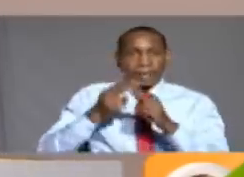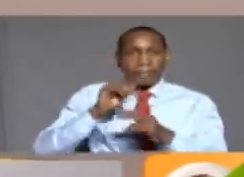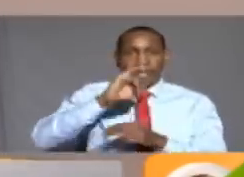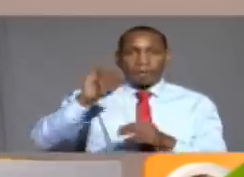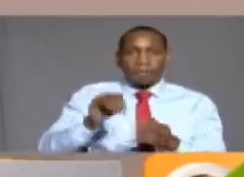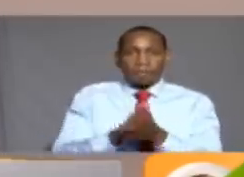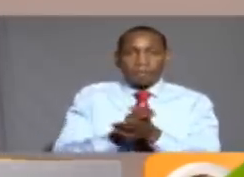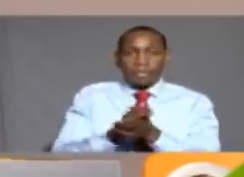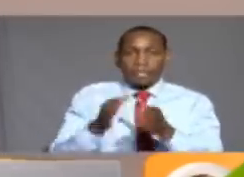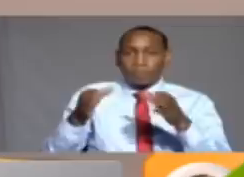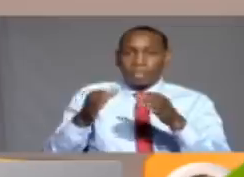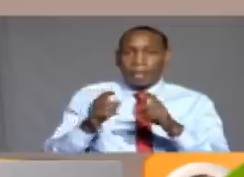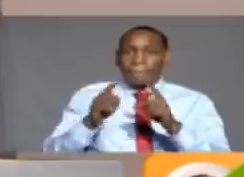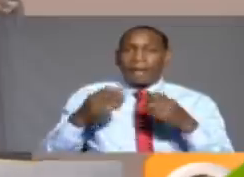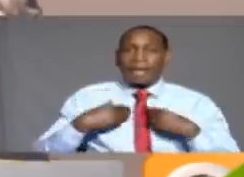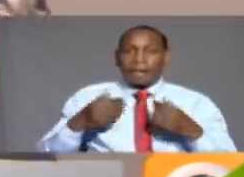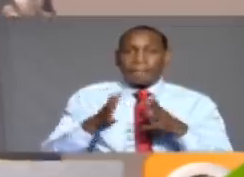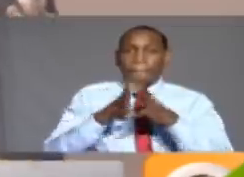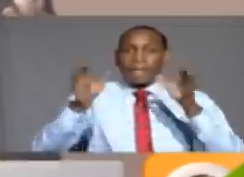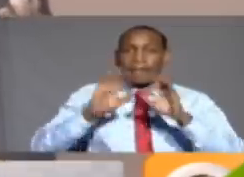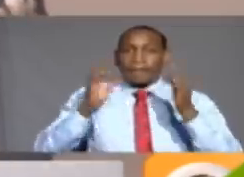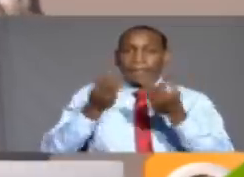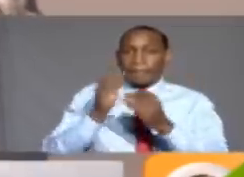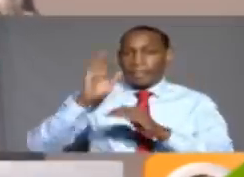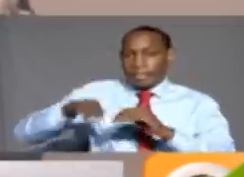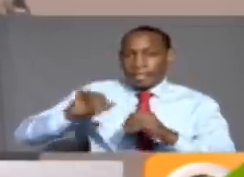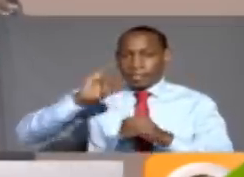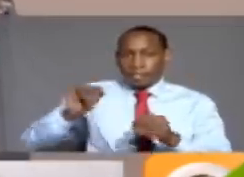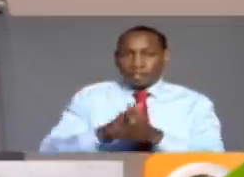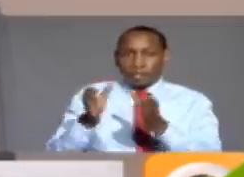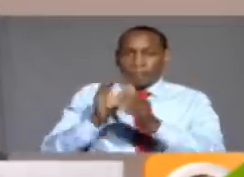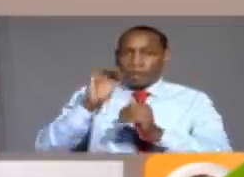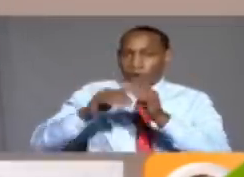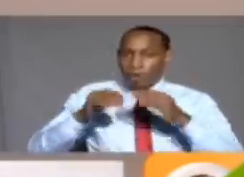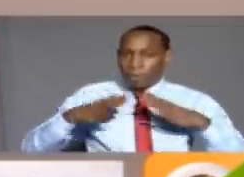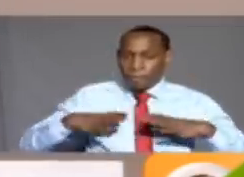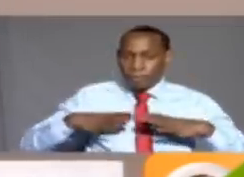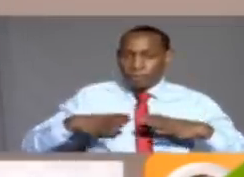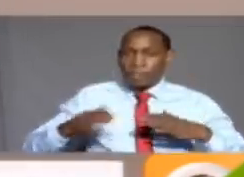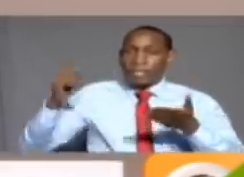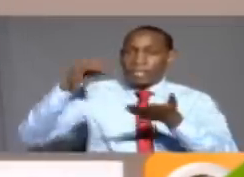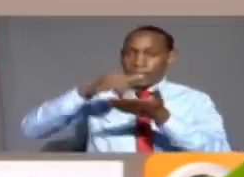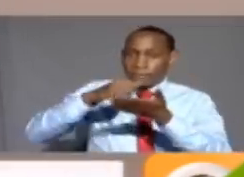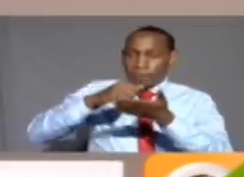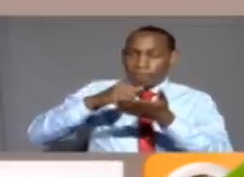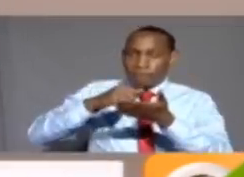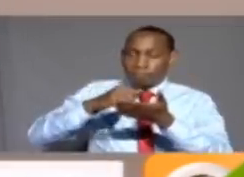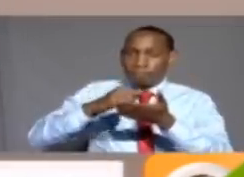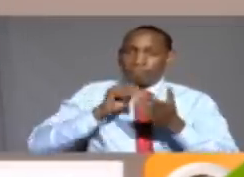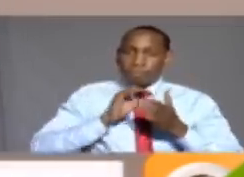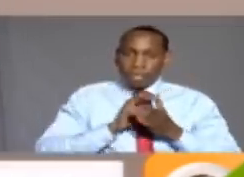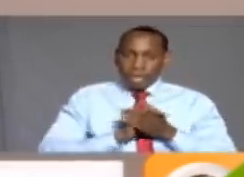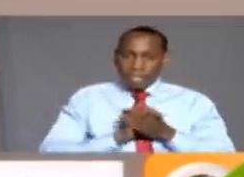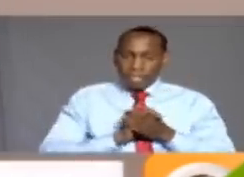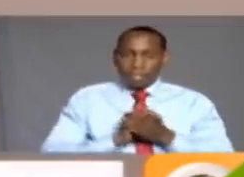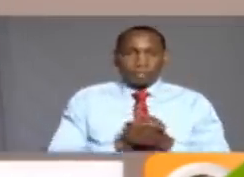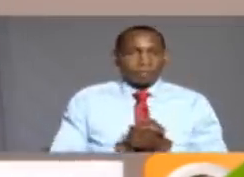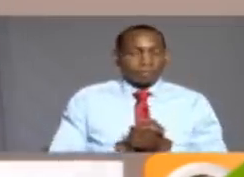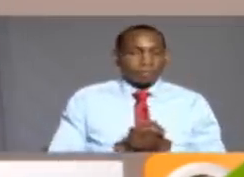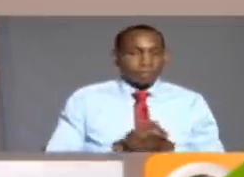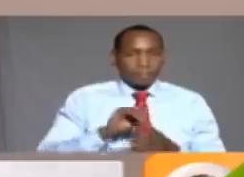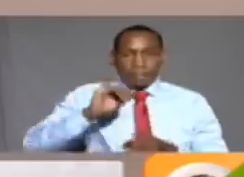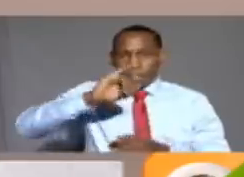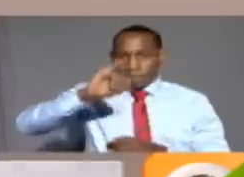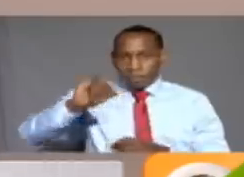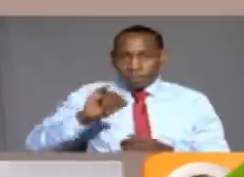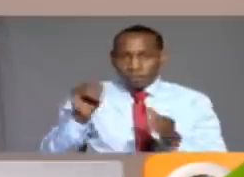a bigger family than just Jubilee. All those people are supposed to be involved in a handshake. It's good that the Jubilee Party.